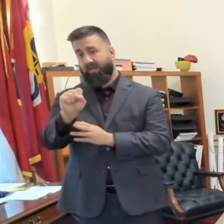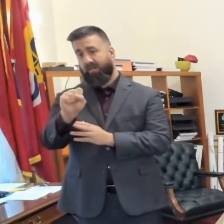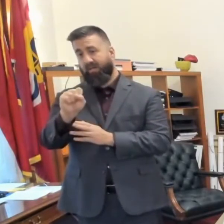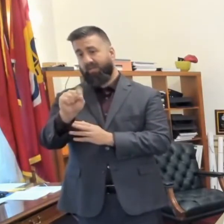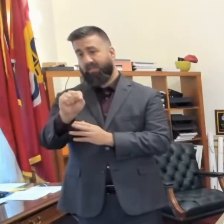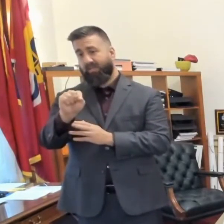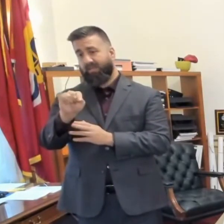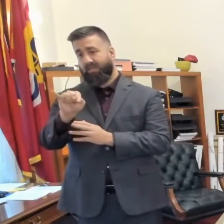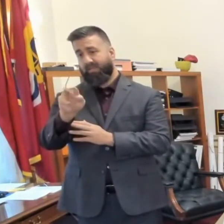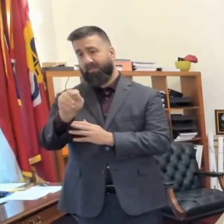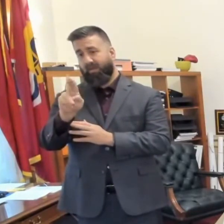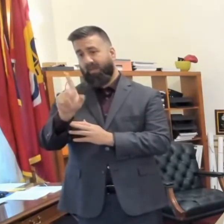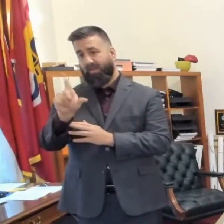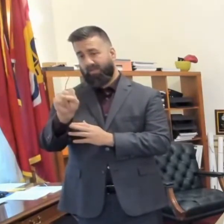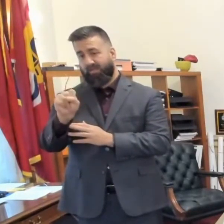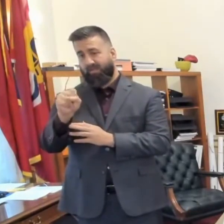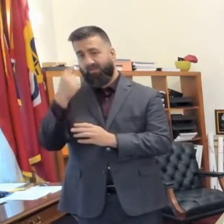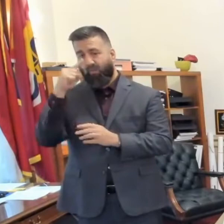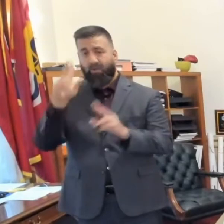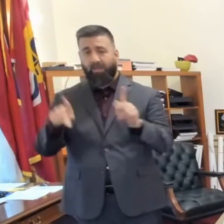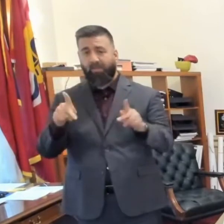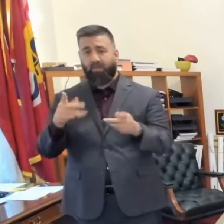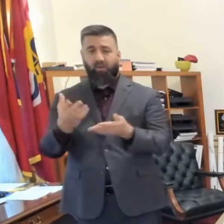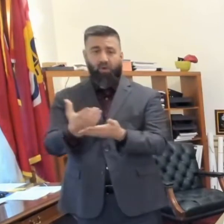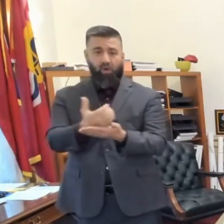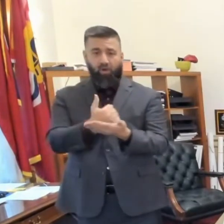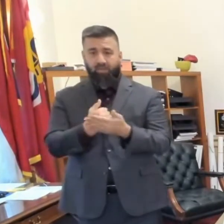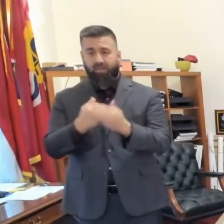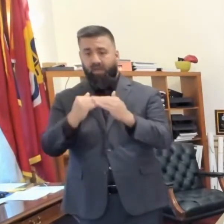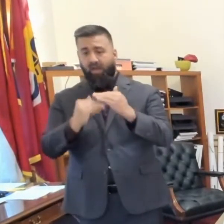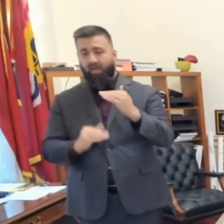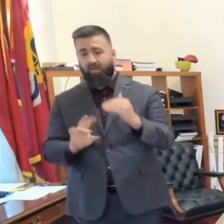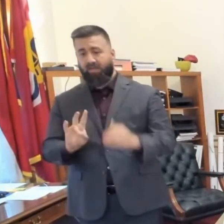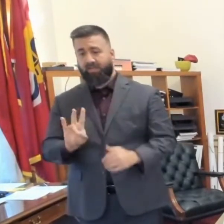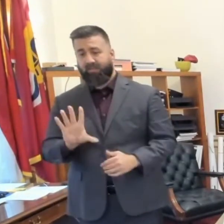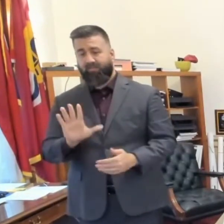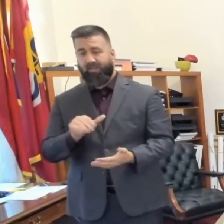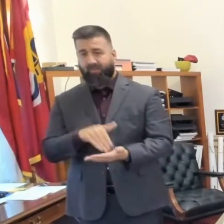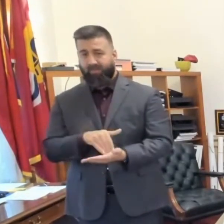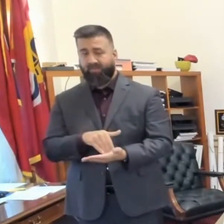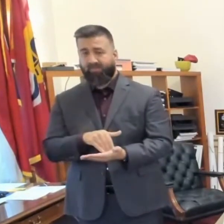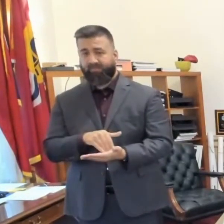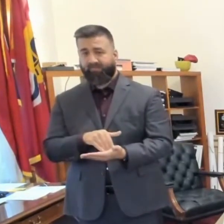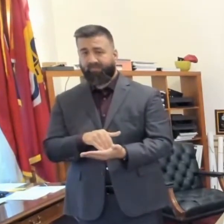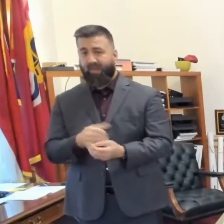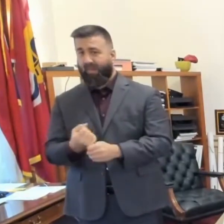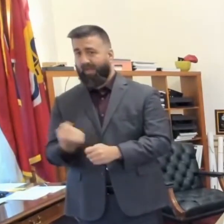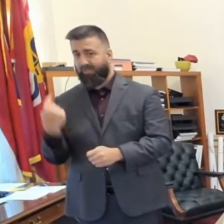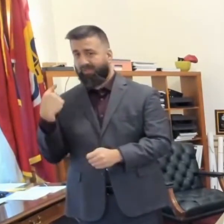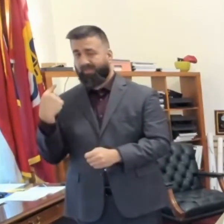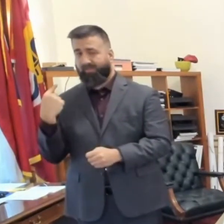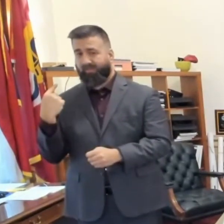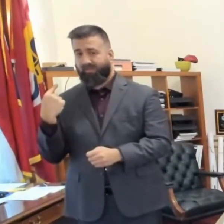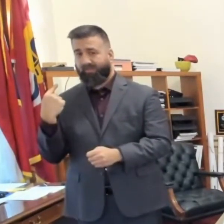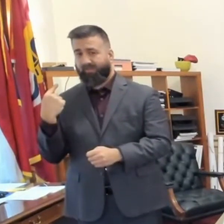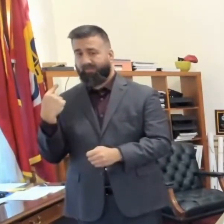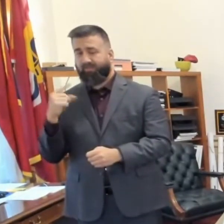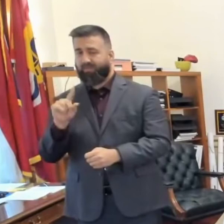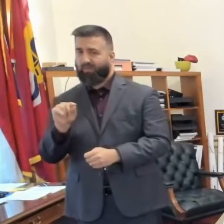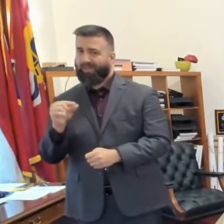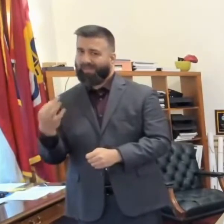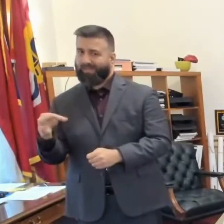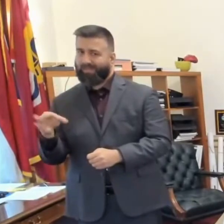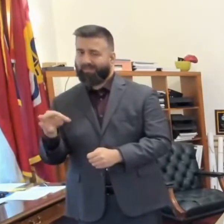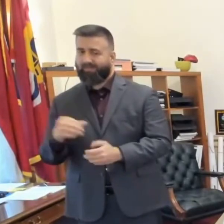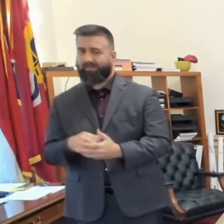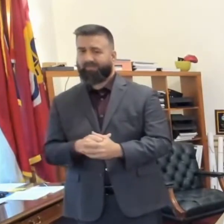for individuals who make under $75,000. It's actually who made under $75,000 last year, 2019, and